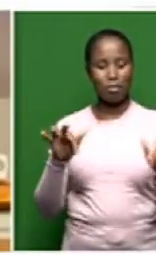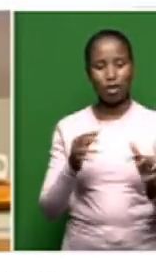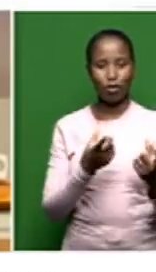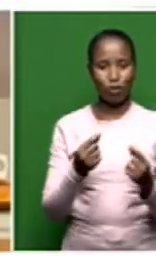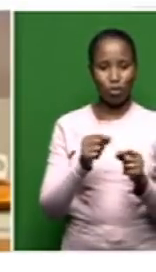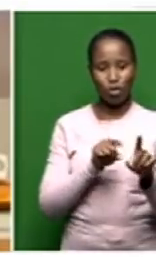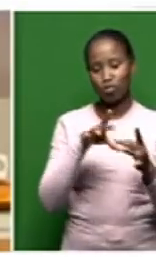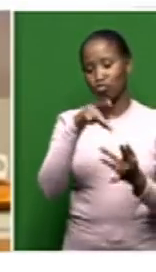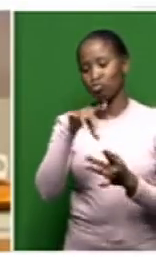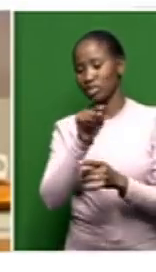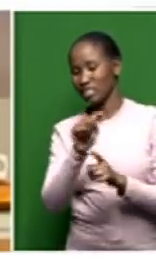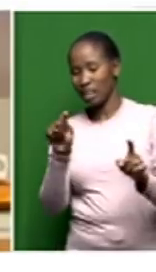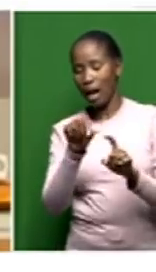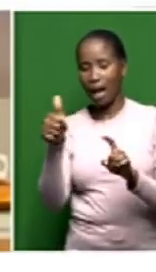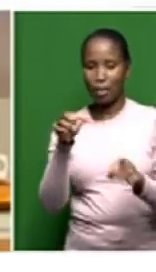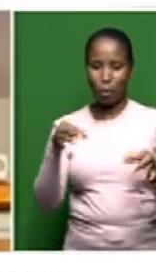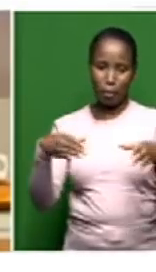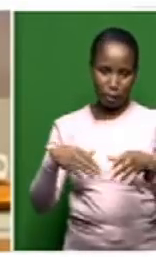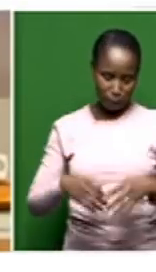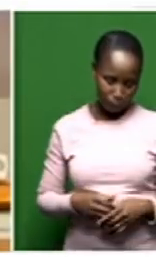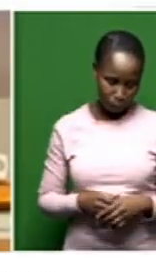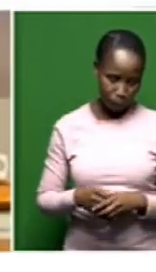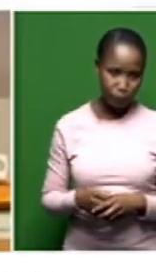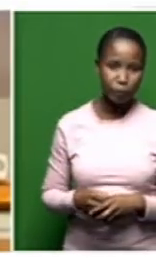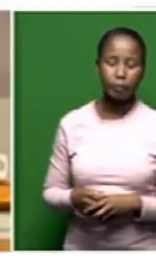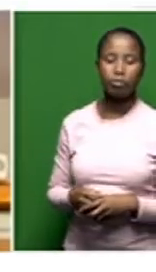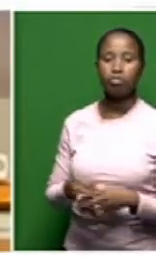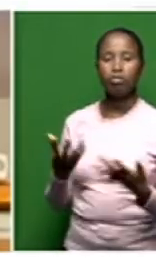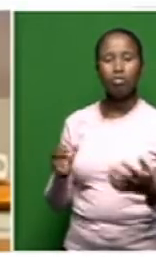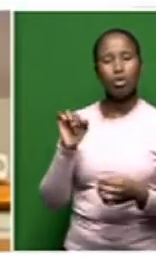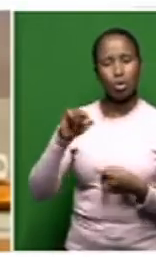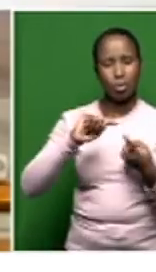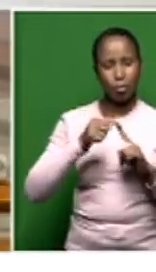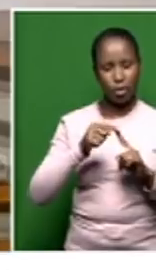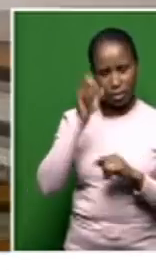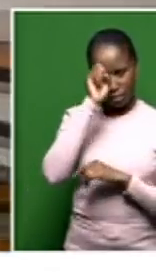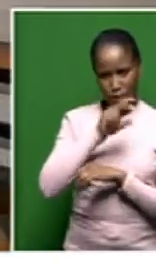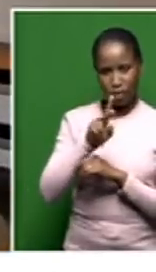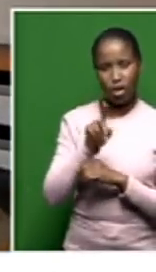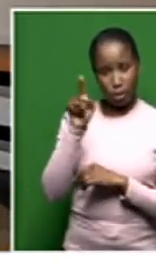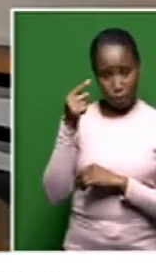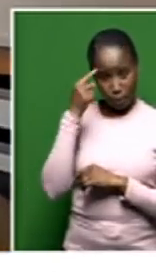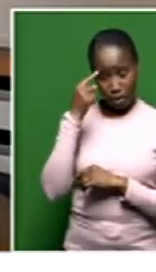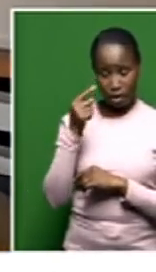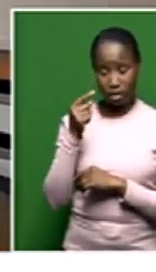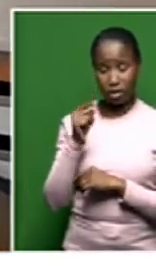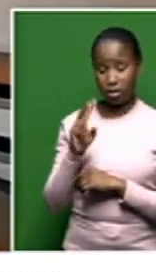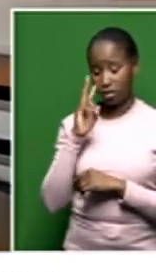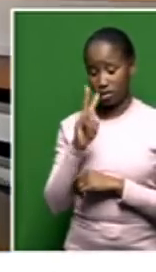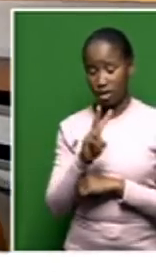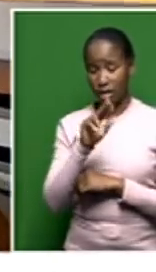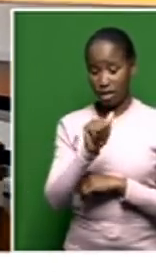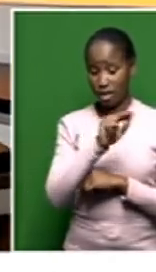and begin to vote for different parties. So to that point, Prof, did you actually foresee the